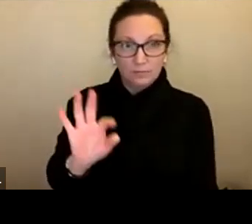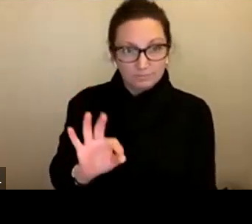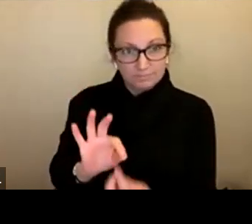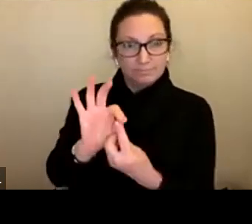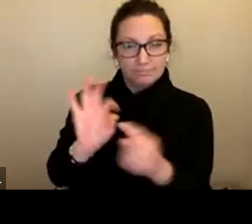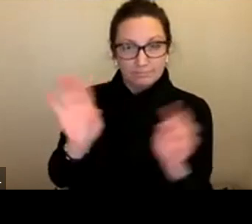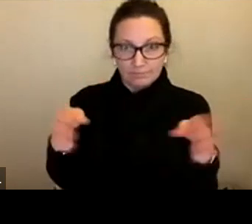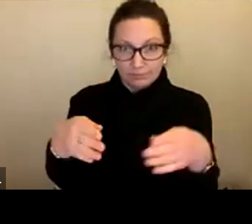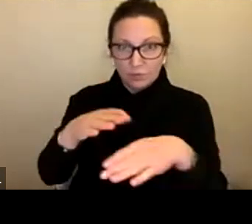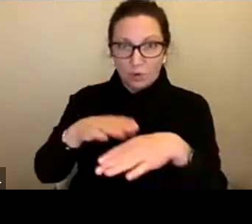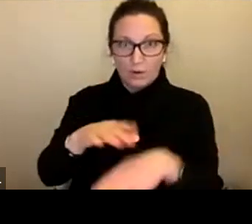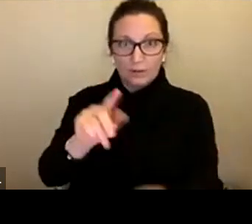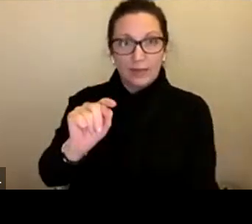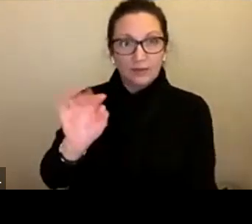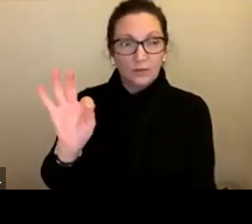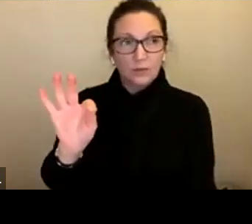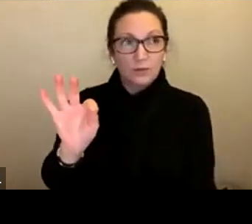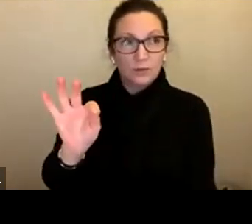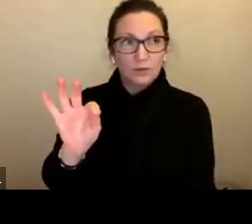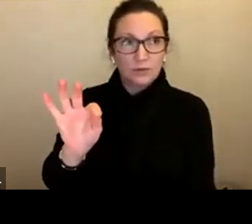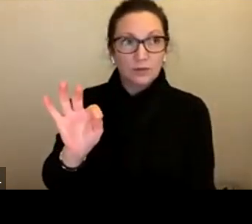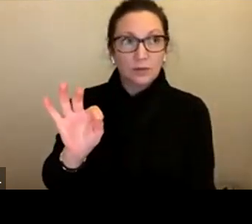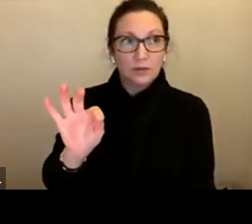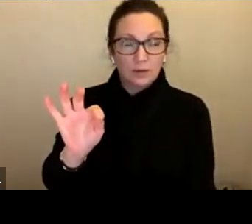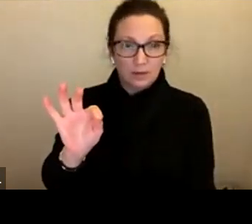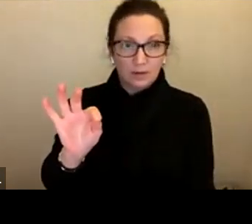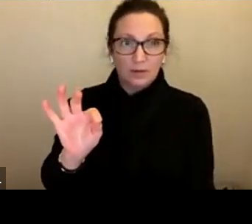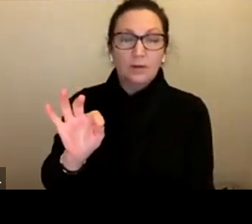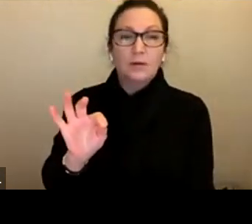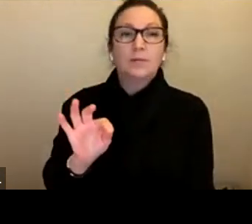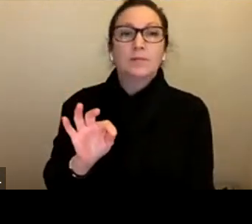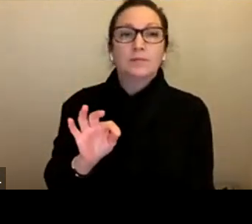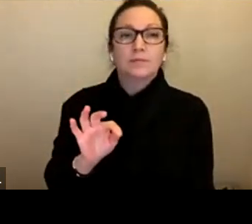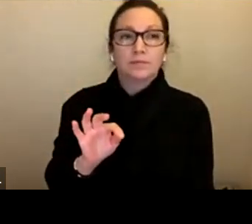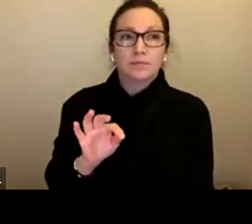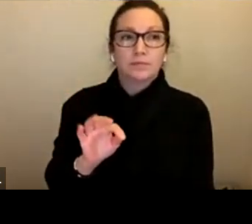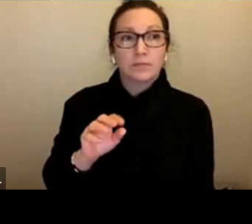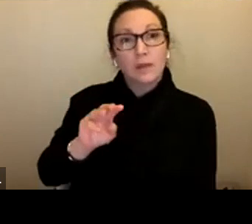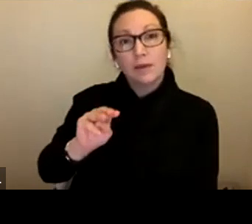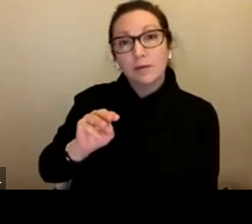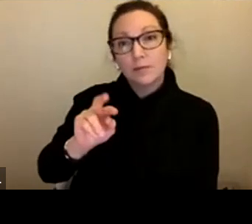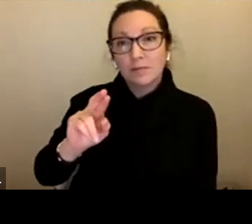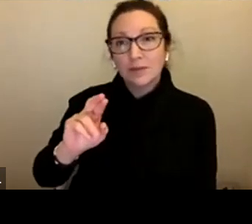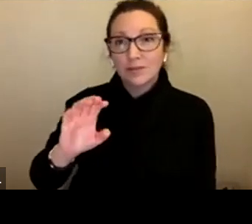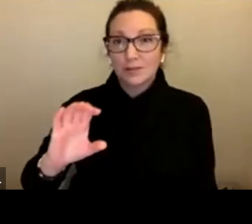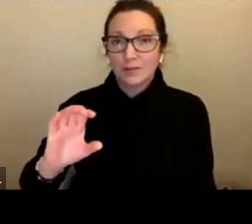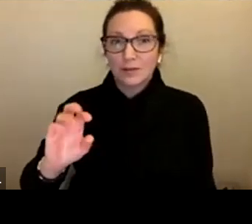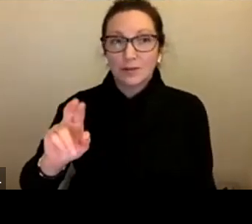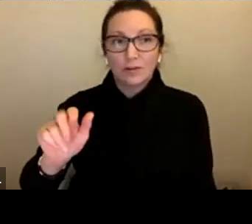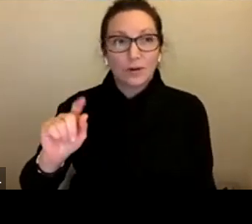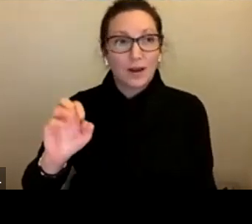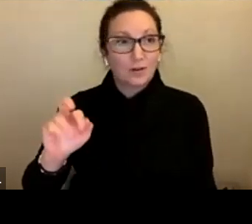and will be available to answer along with Mr. Krager. He's not going anywhere.